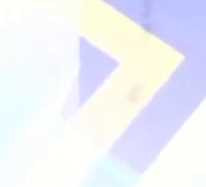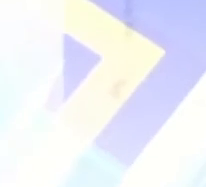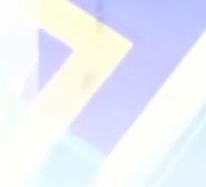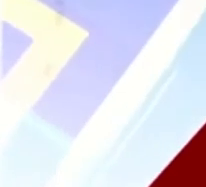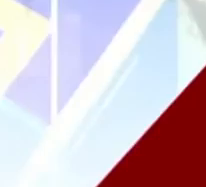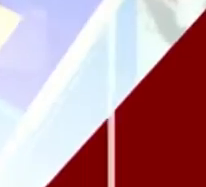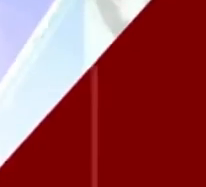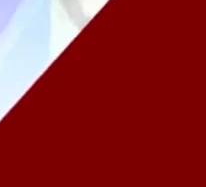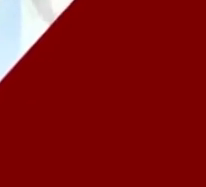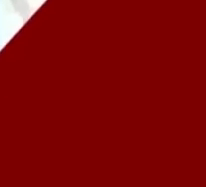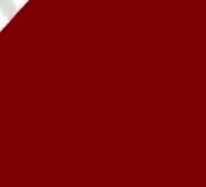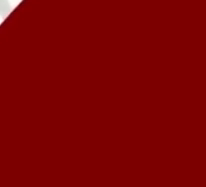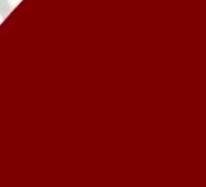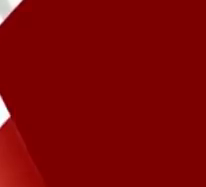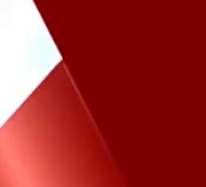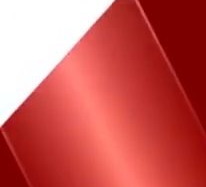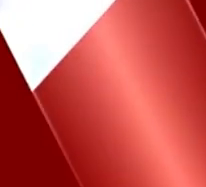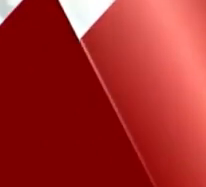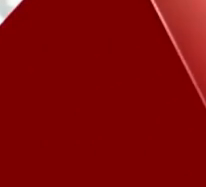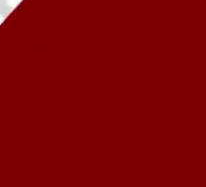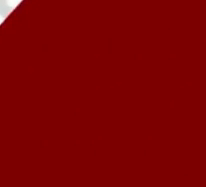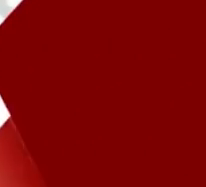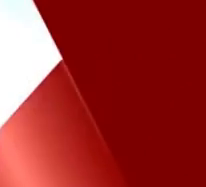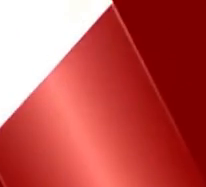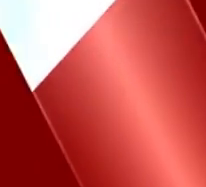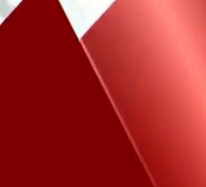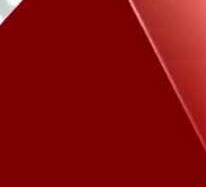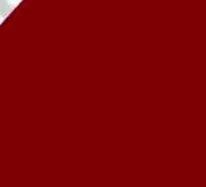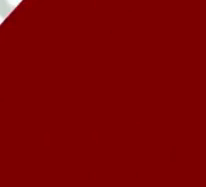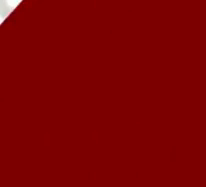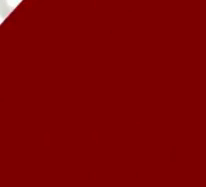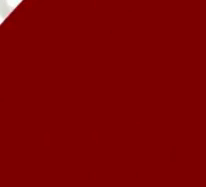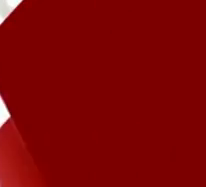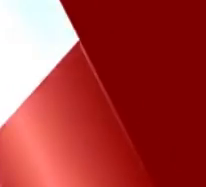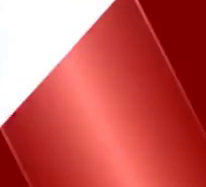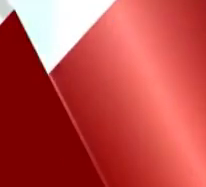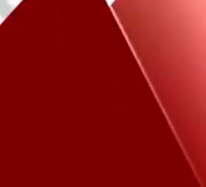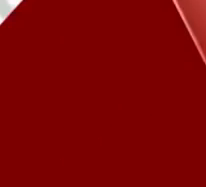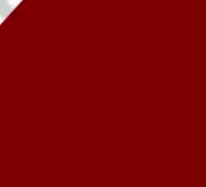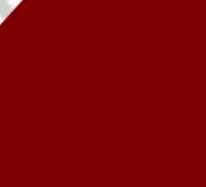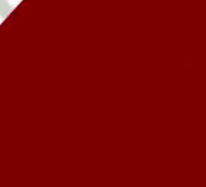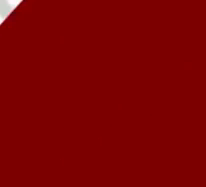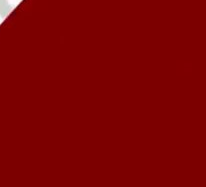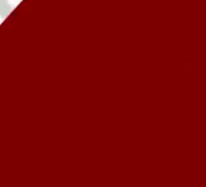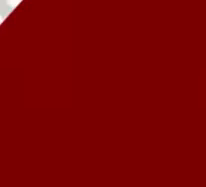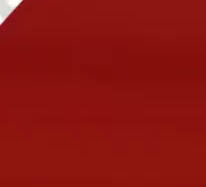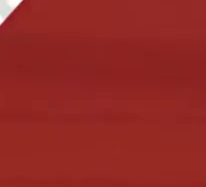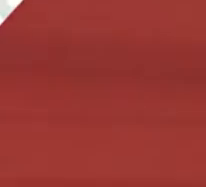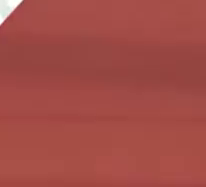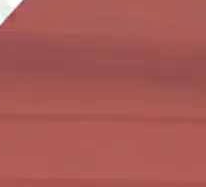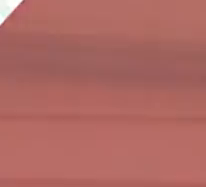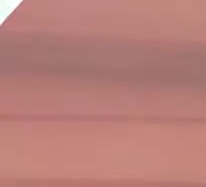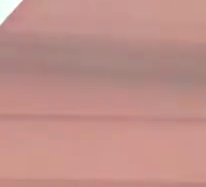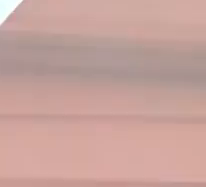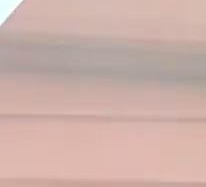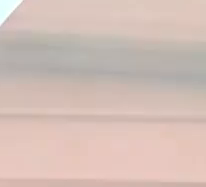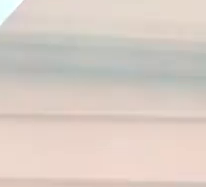This is KUTV Primetime News with Omondi Otieno.